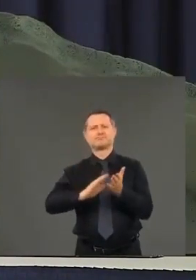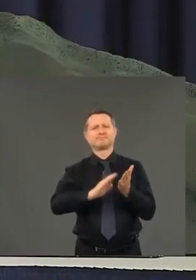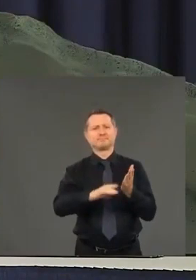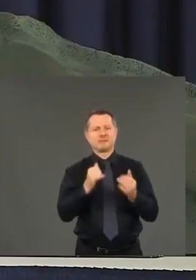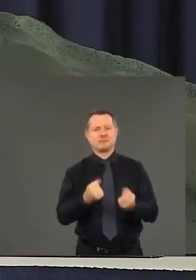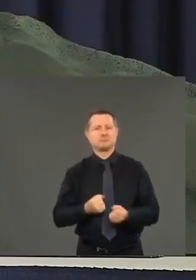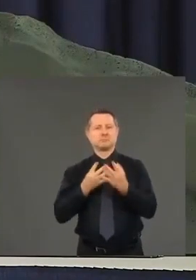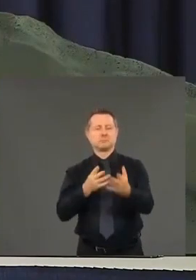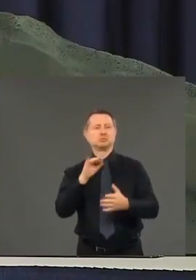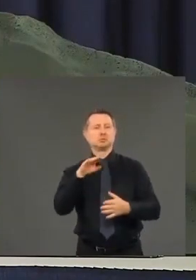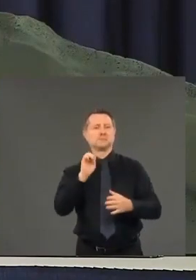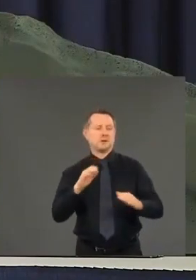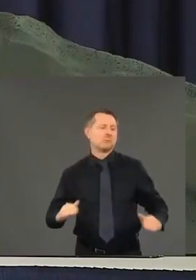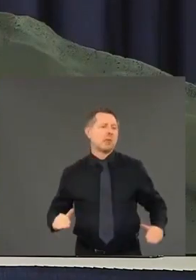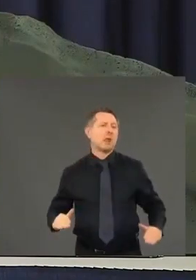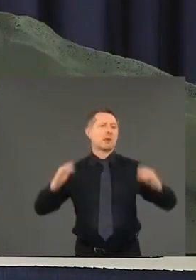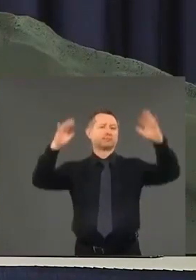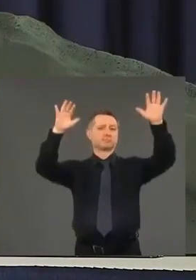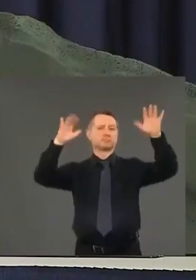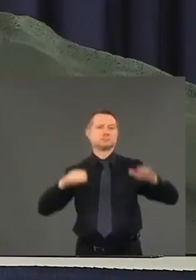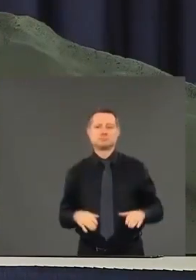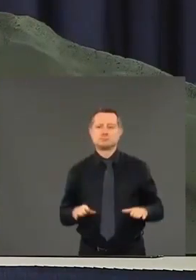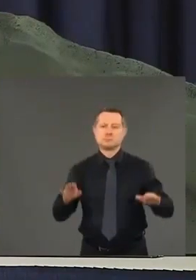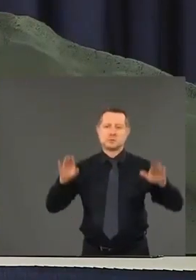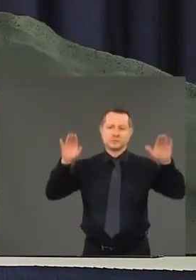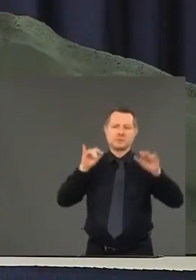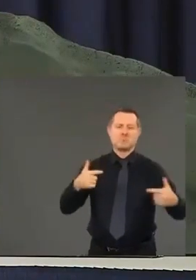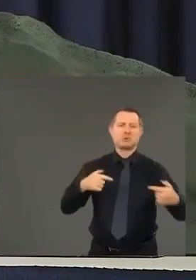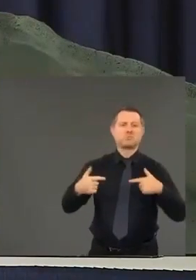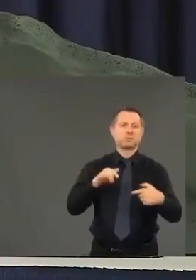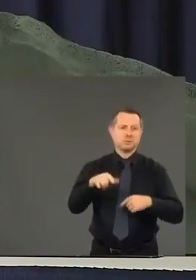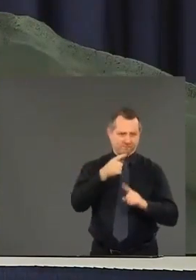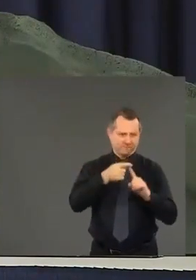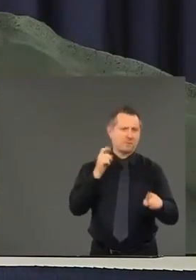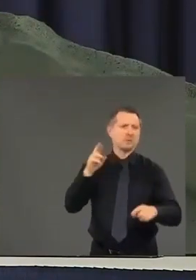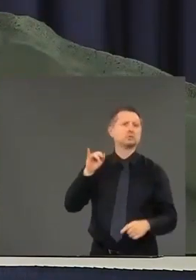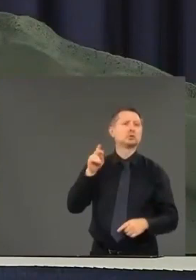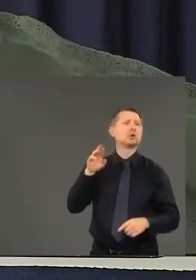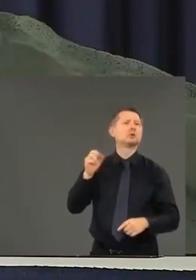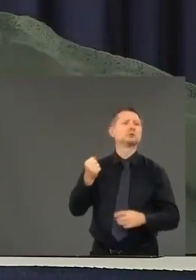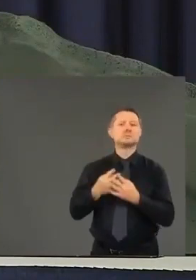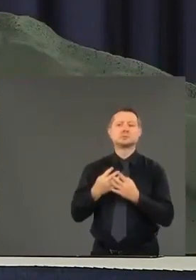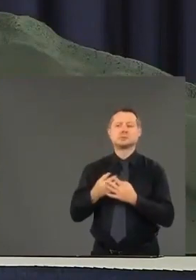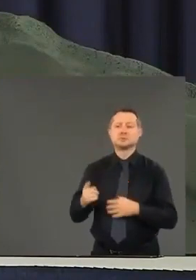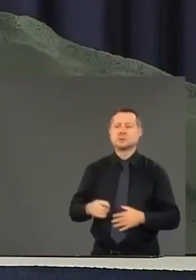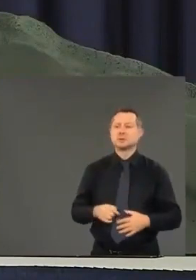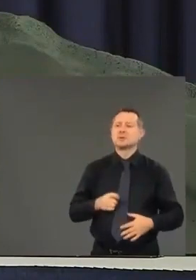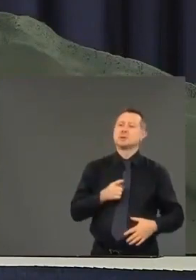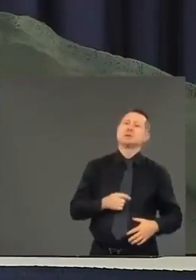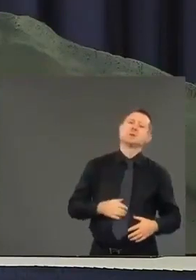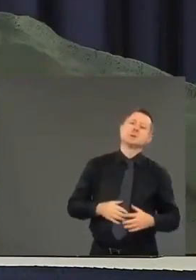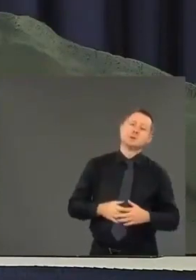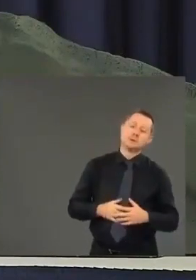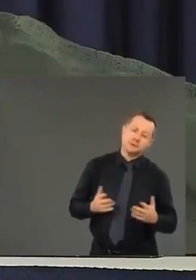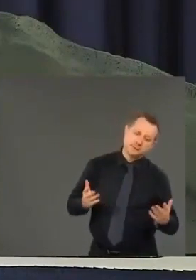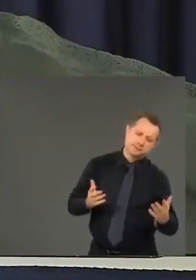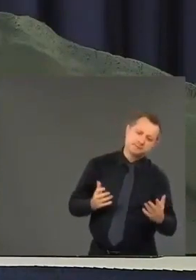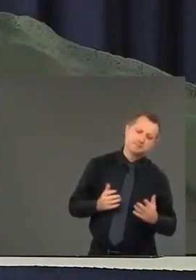another contribution to the spike in shootings that people were asking. Well, the question is, and everybody gets